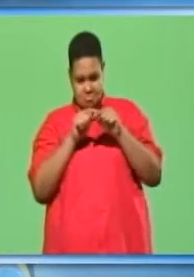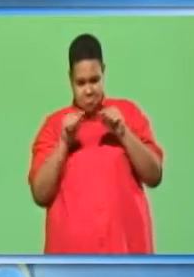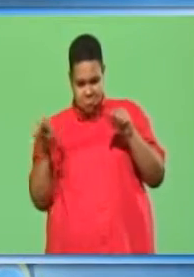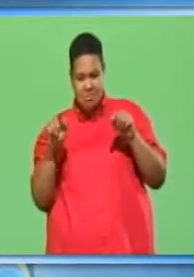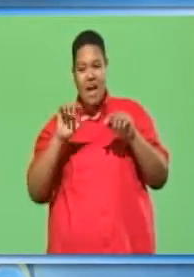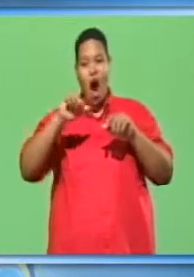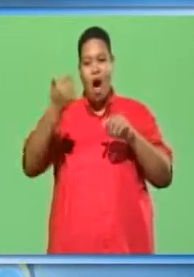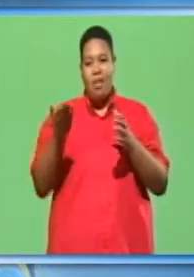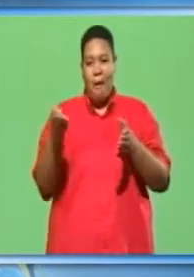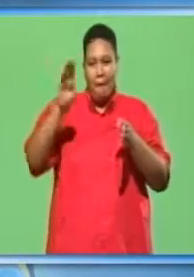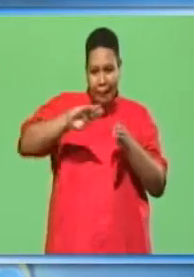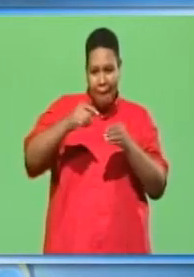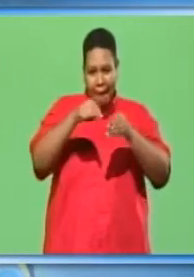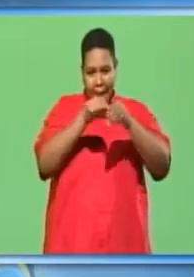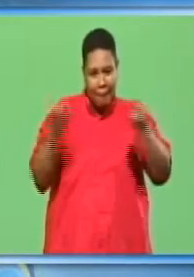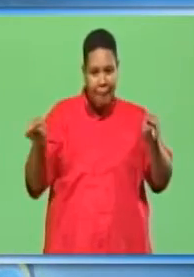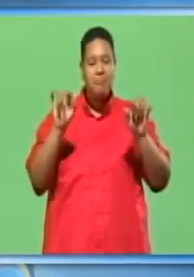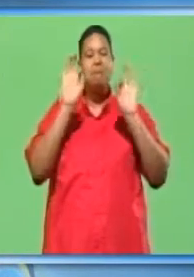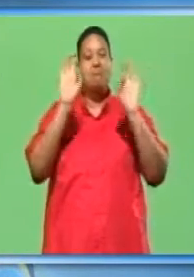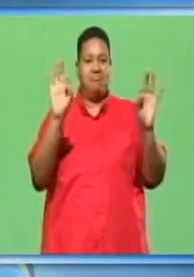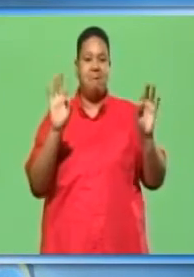edge or surface.